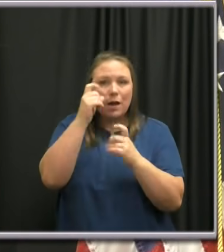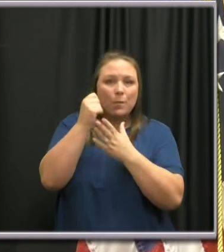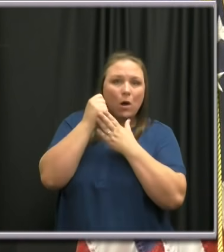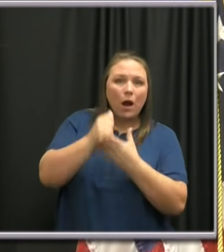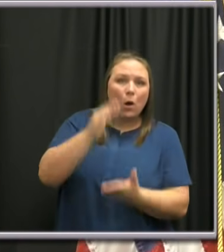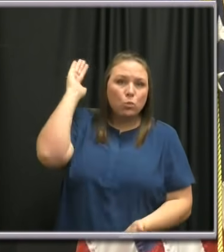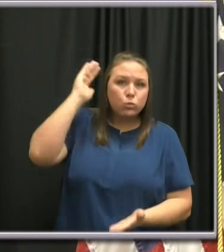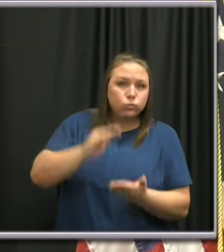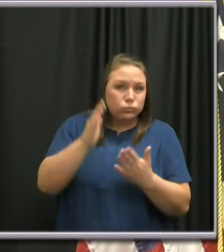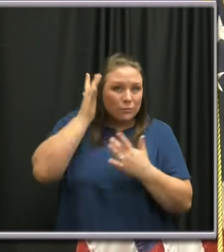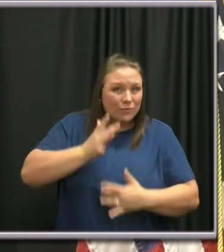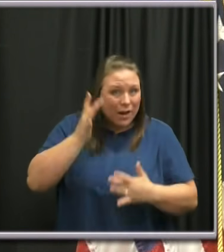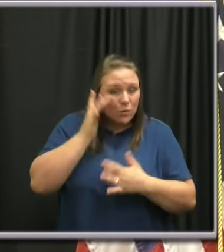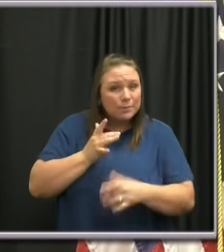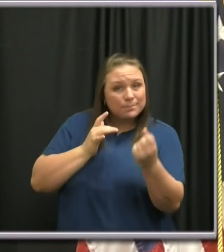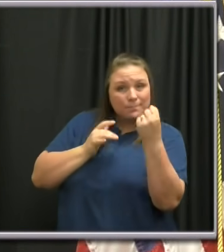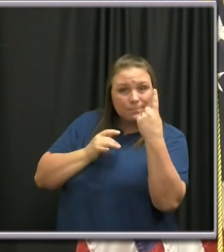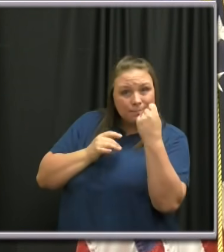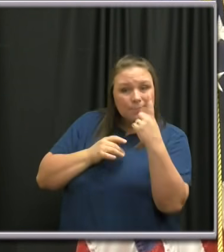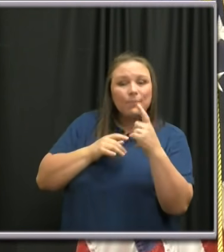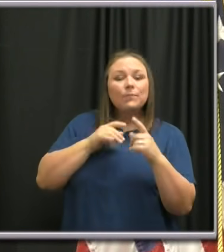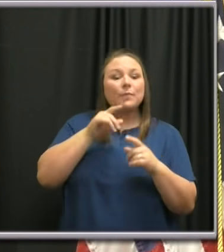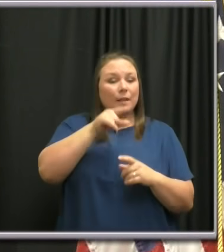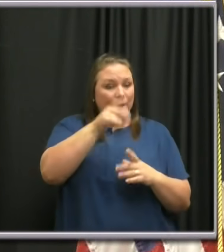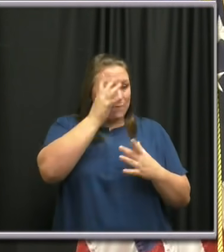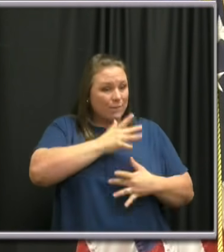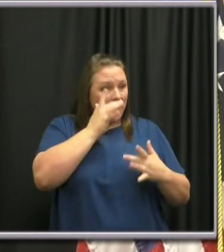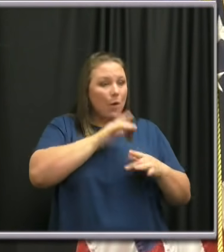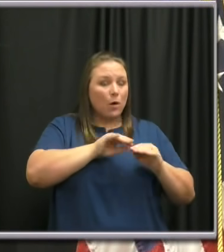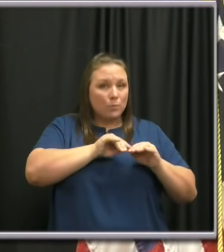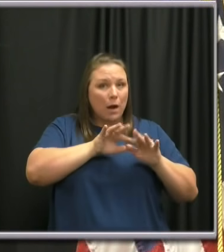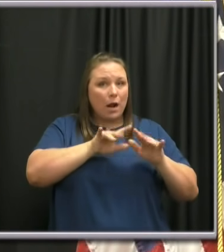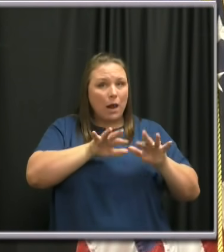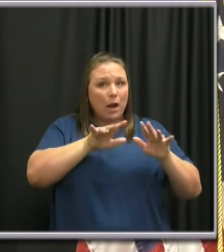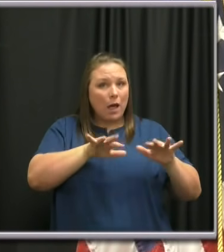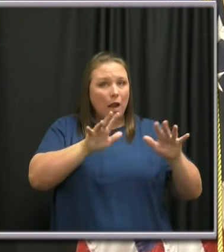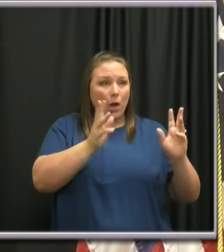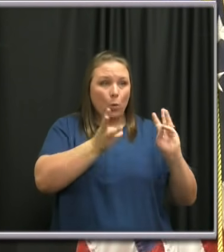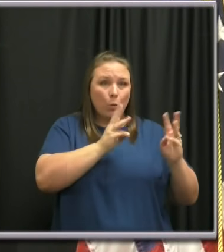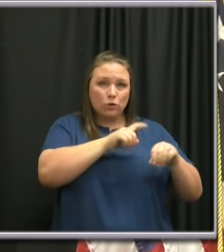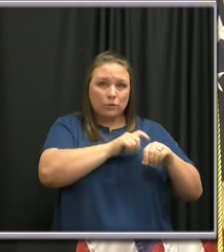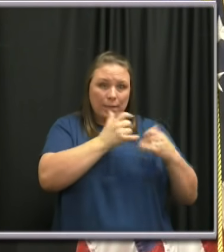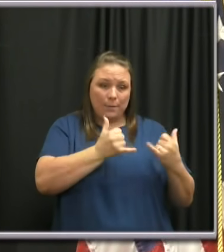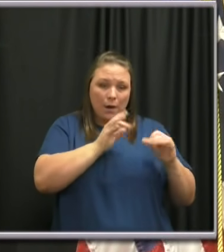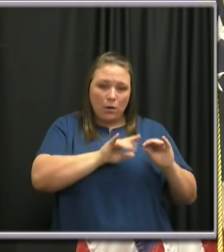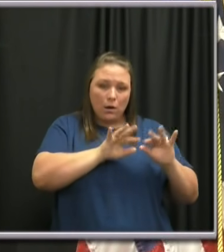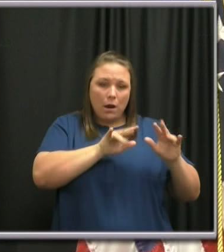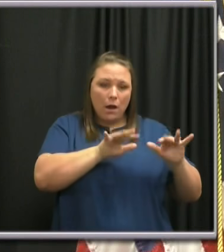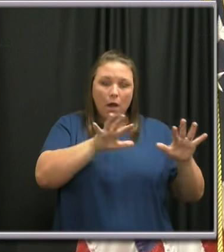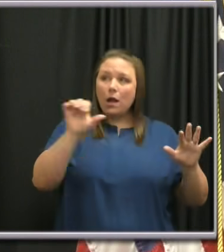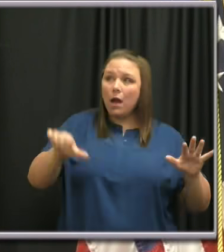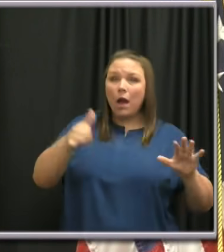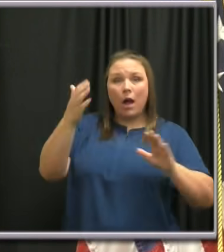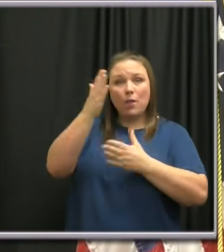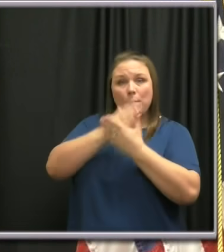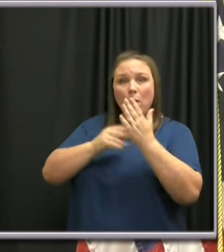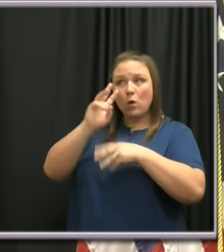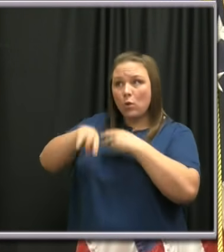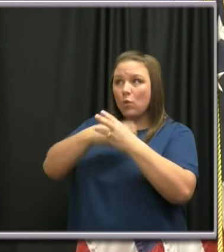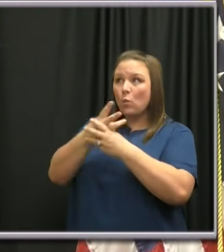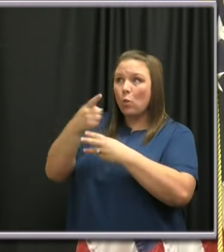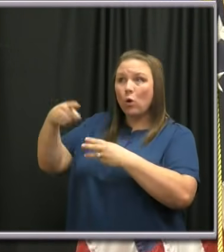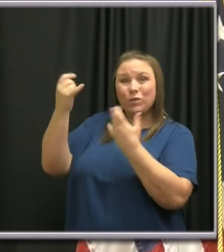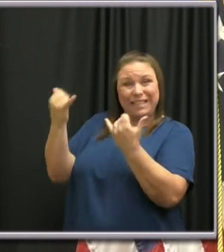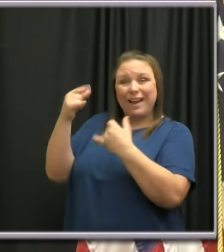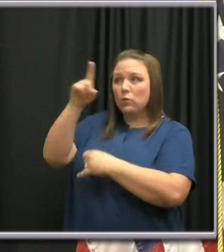the virus. Please keep in mind that while the virus is being transmitted here in our winter, other parts of the world, it's actually